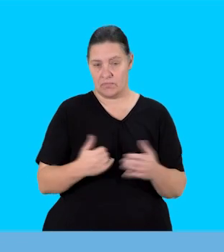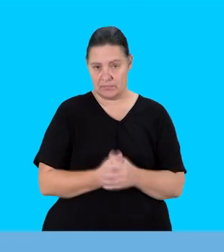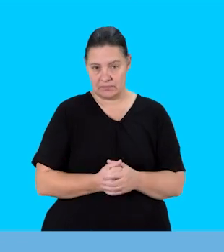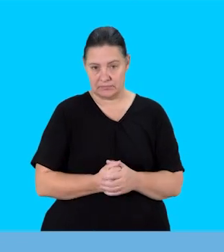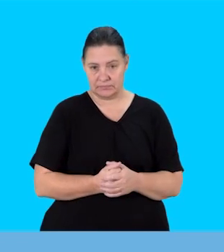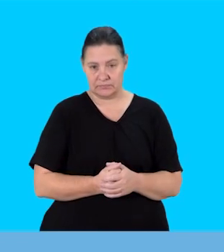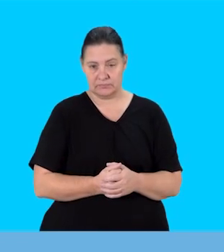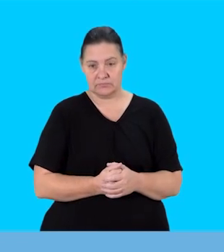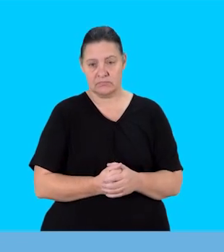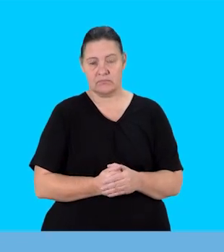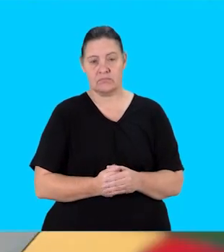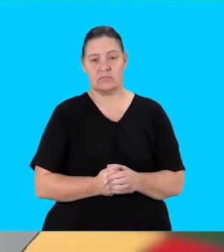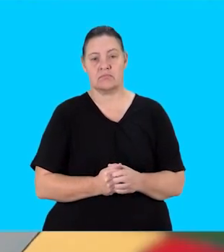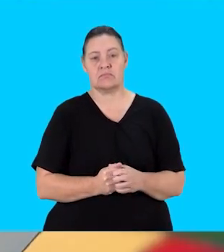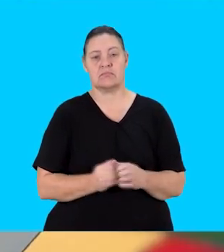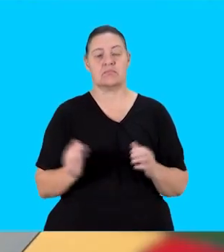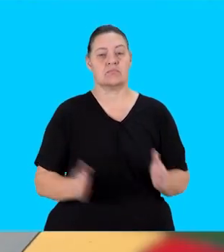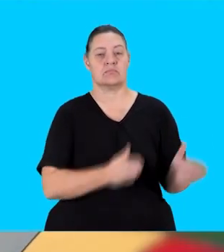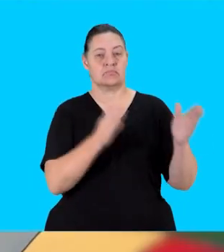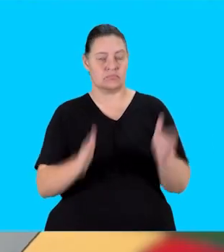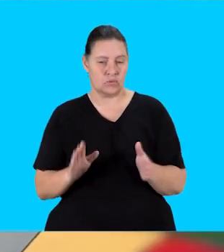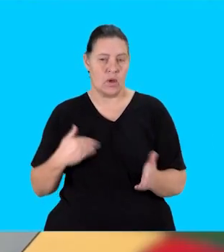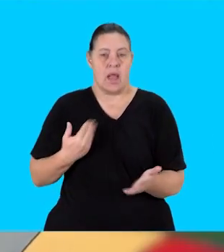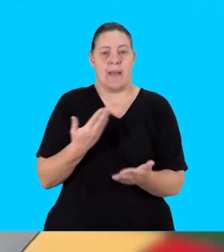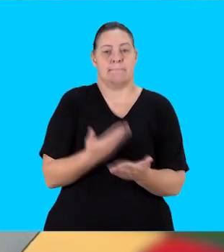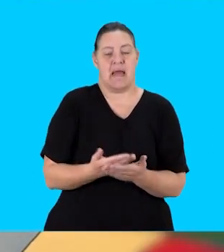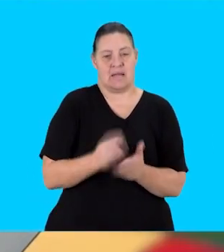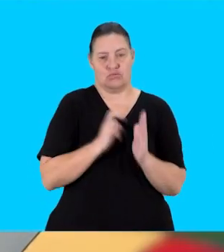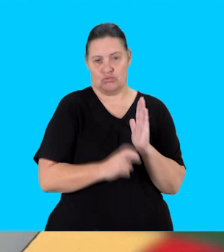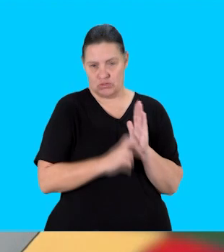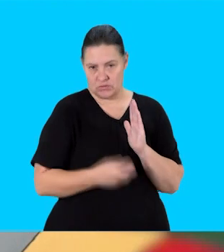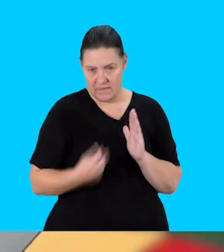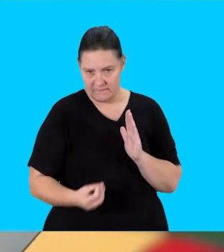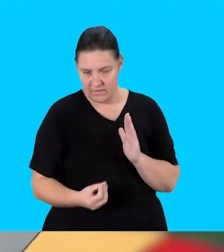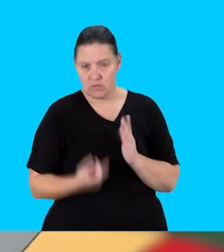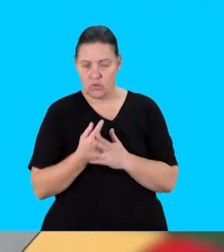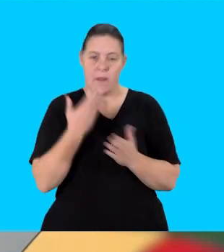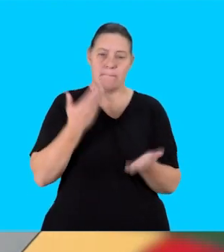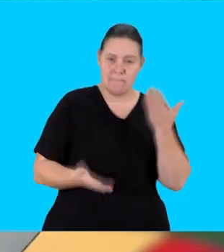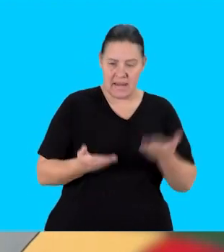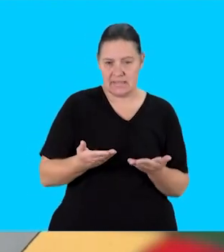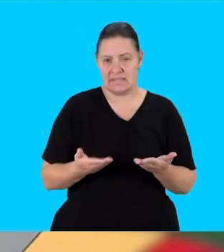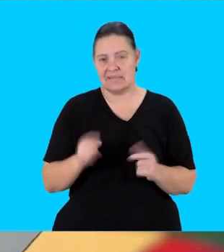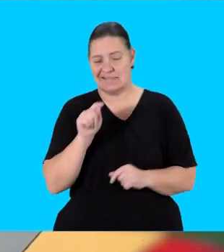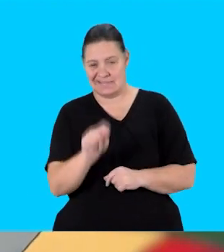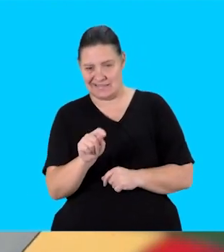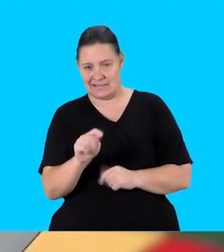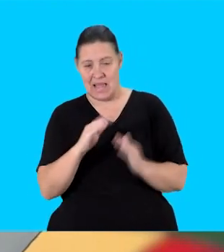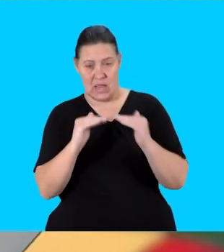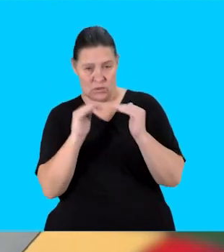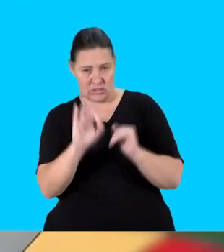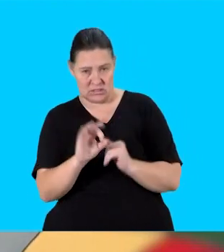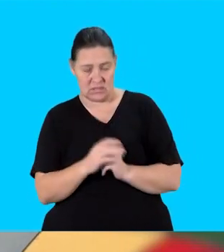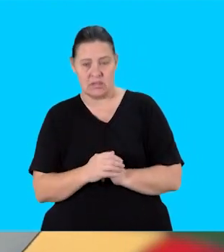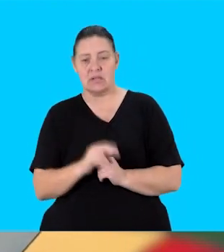now, when we're moving on to actually apply the rules that you have just learned into actually balancing the equations,